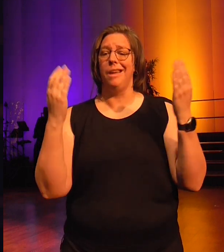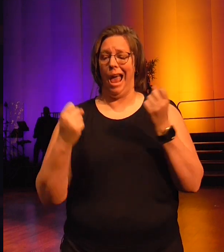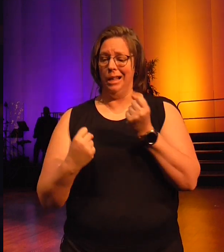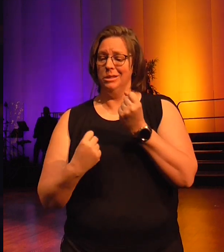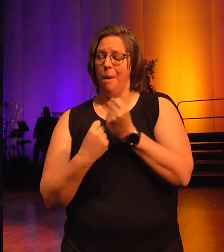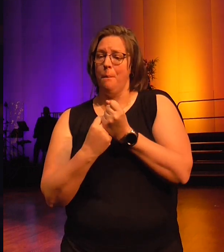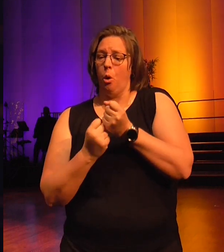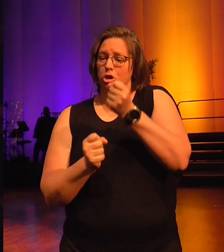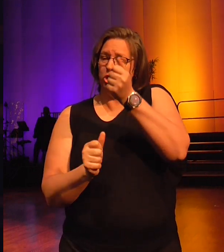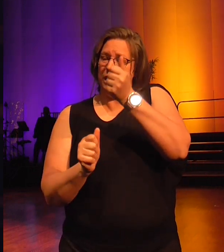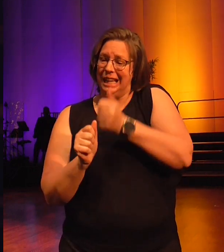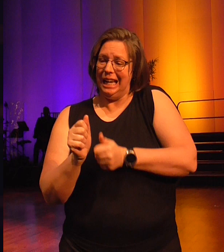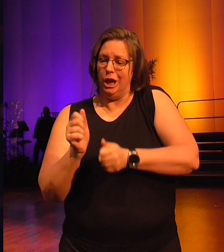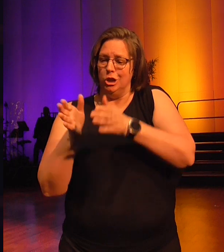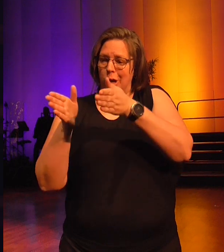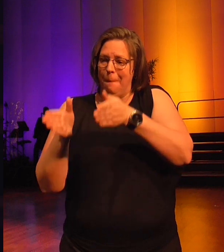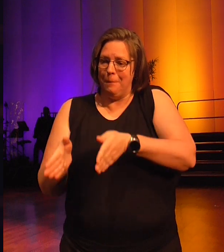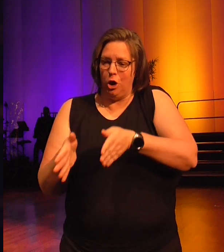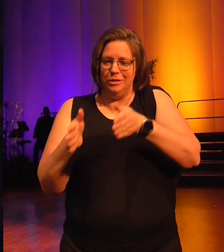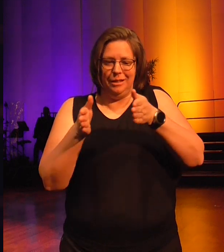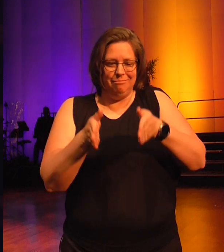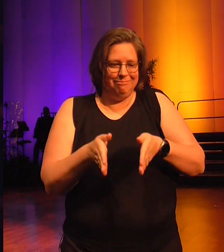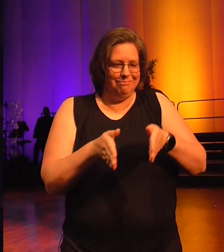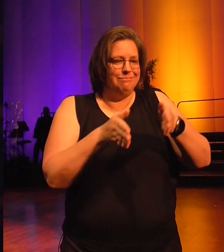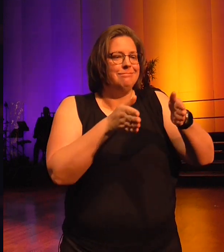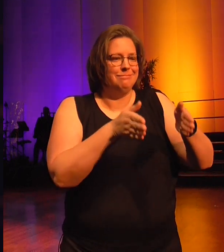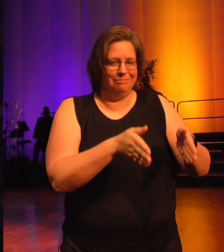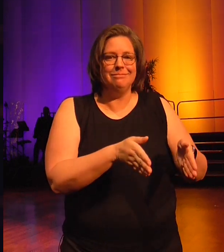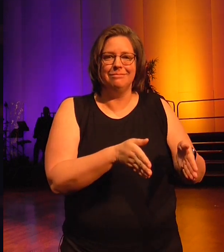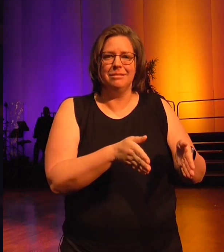it, that power.